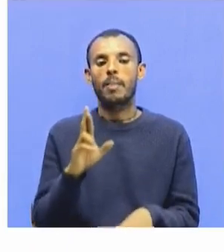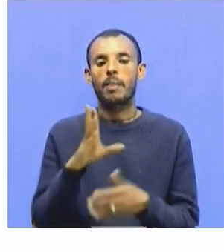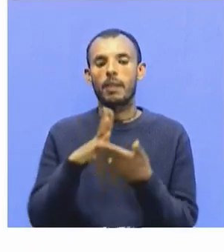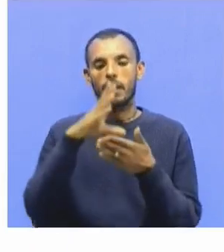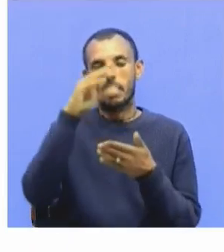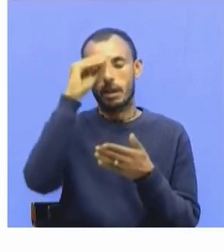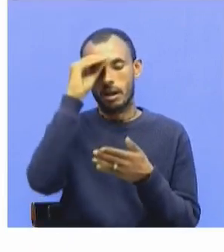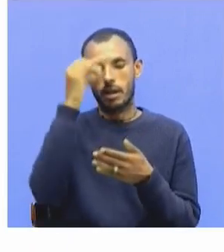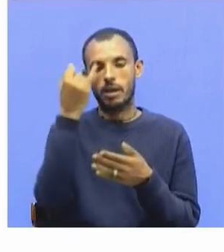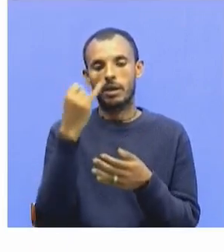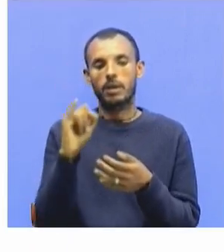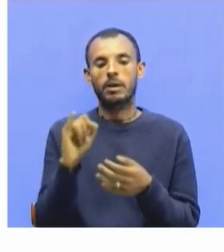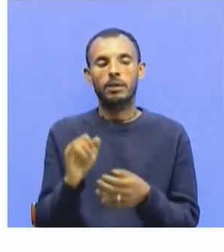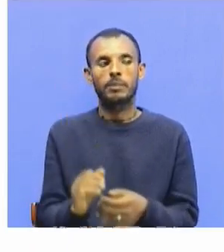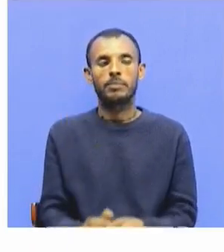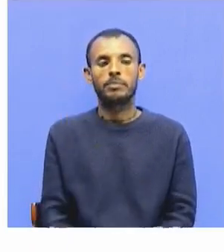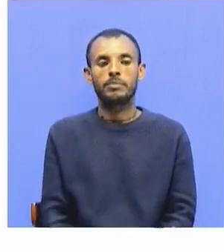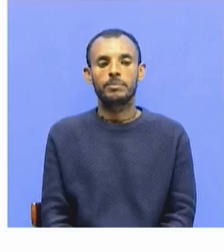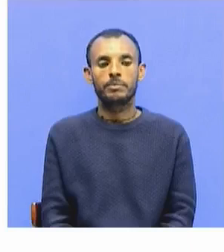learning